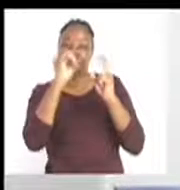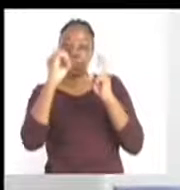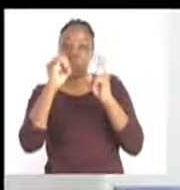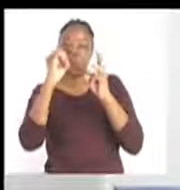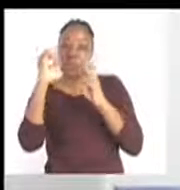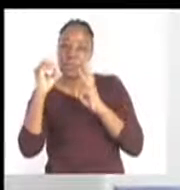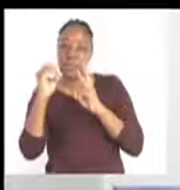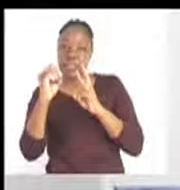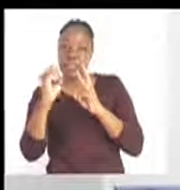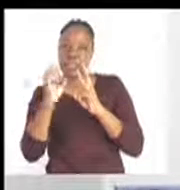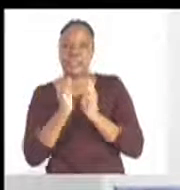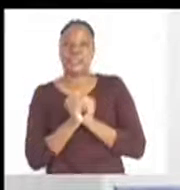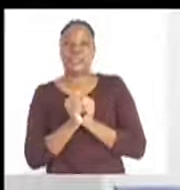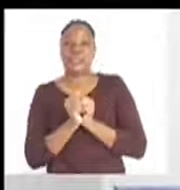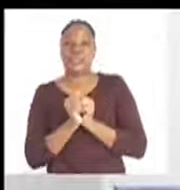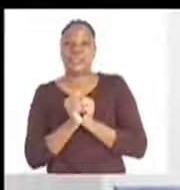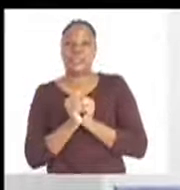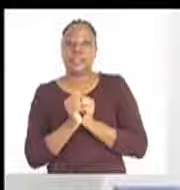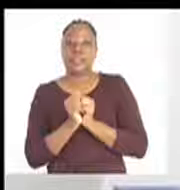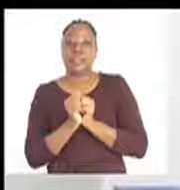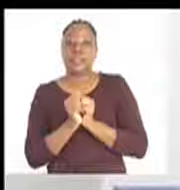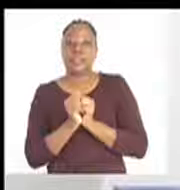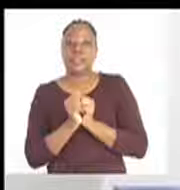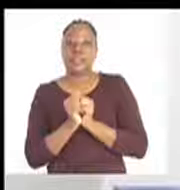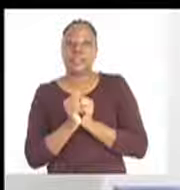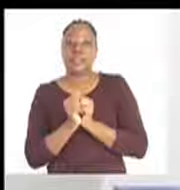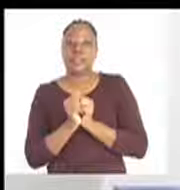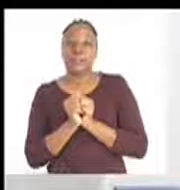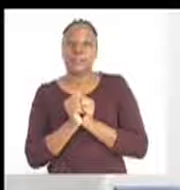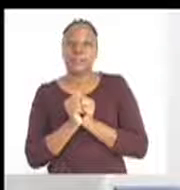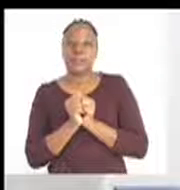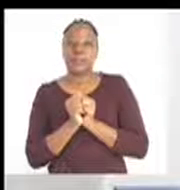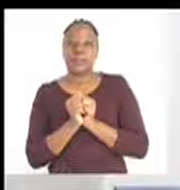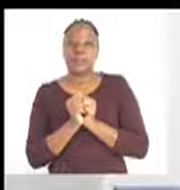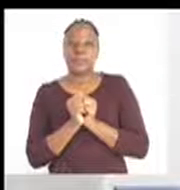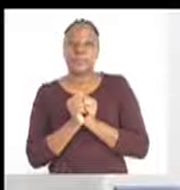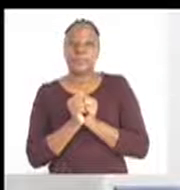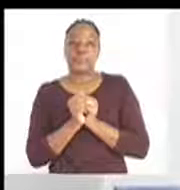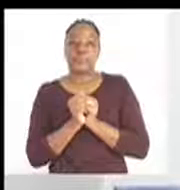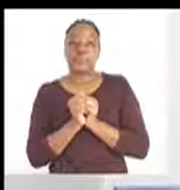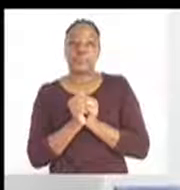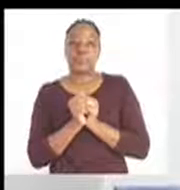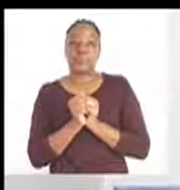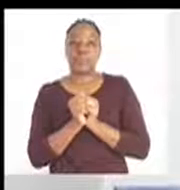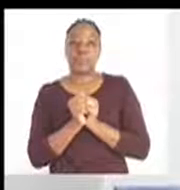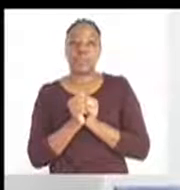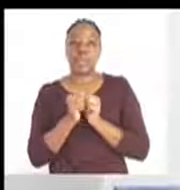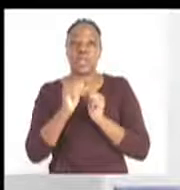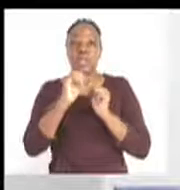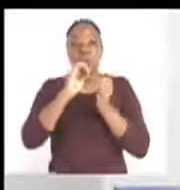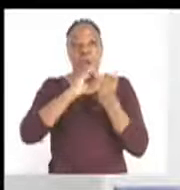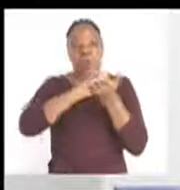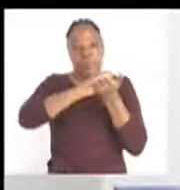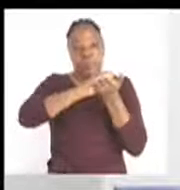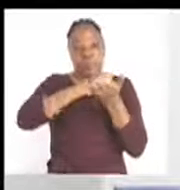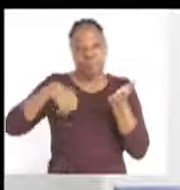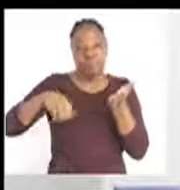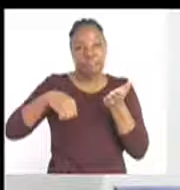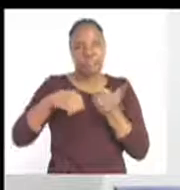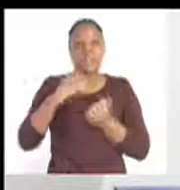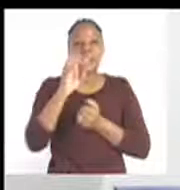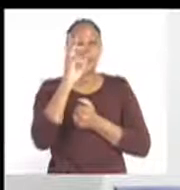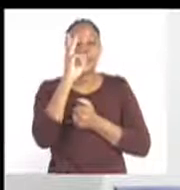zeros, we are taking them away. So you are going to take away 1, 2, 3